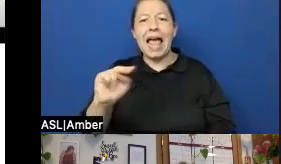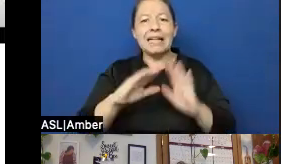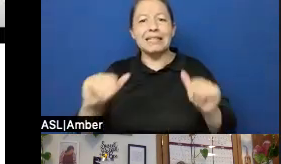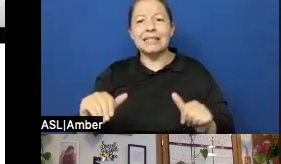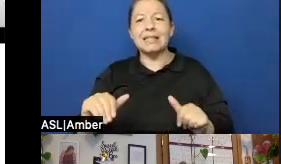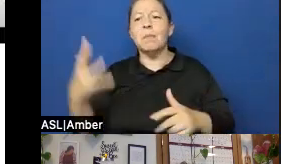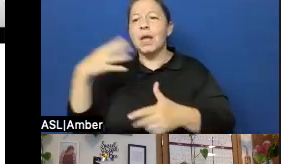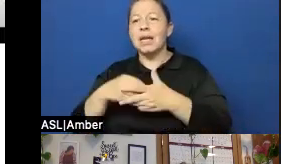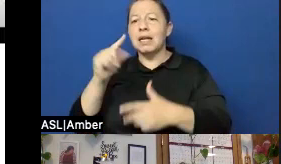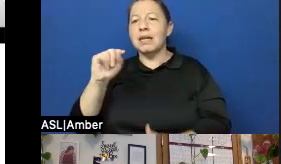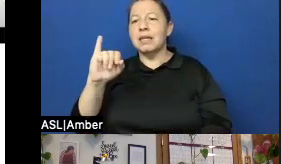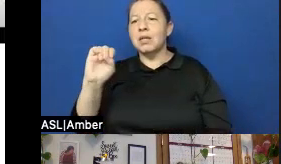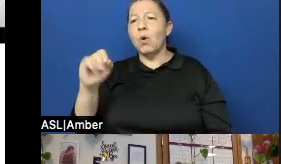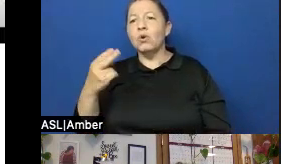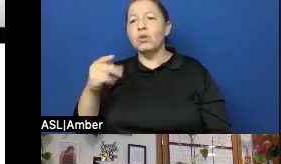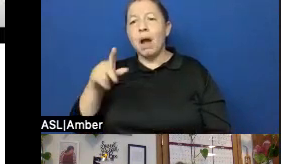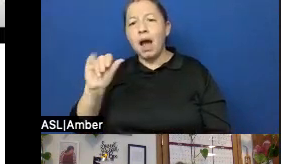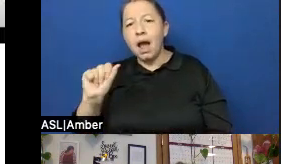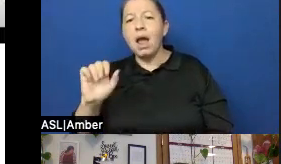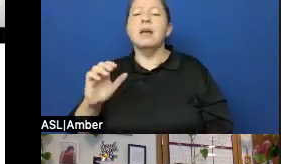in the Pueblo, right? And so it wasn't